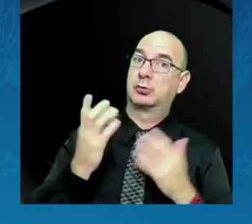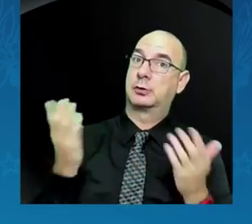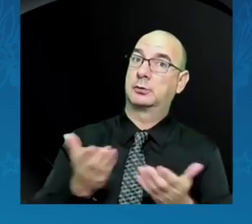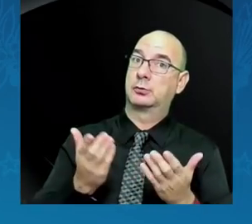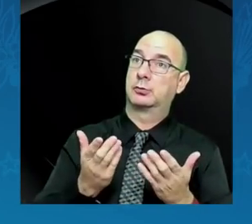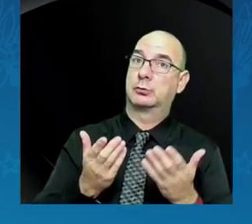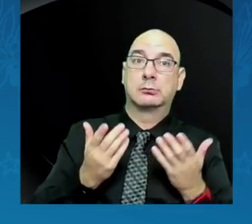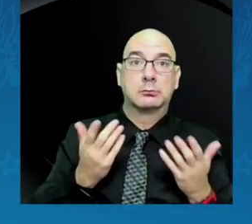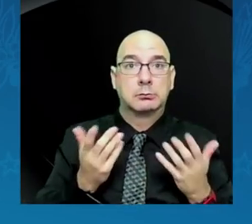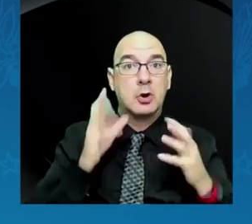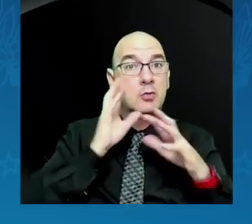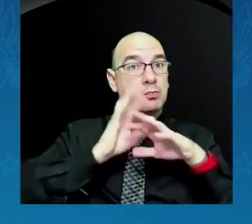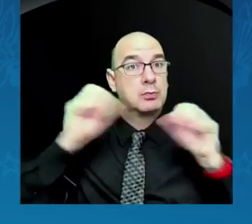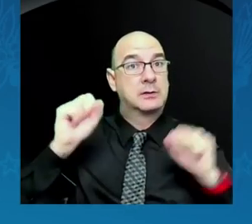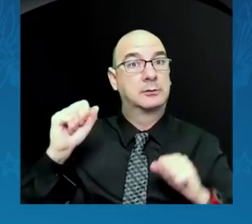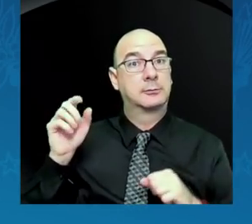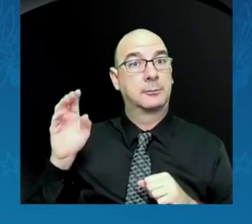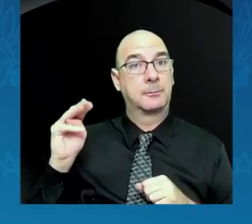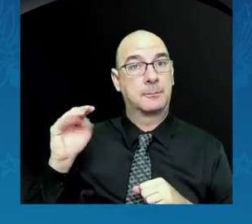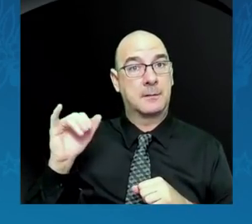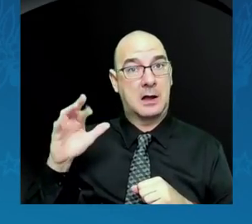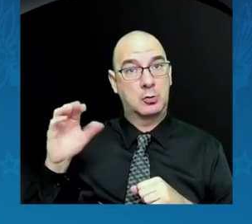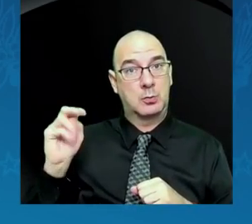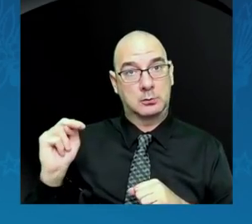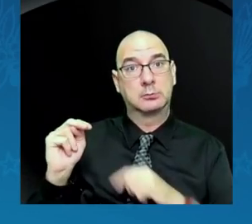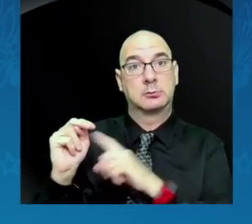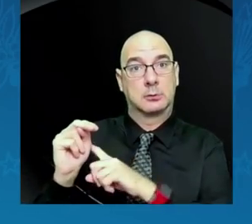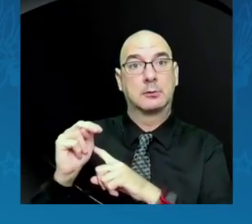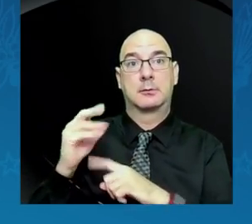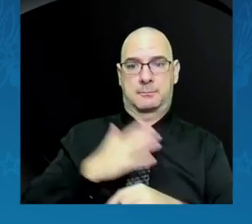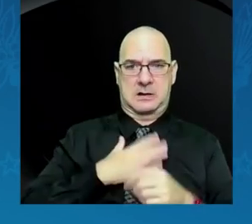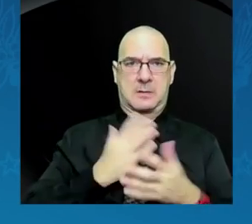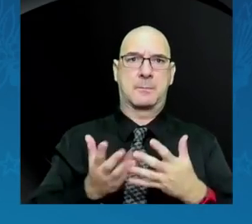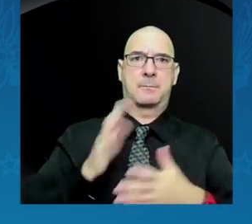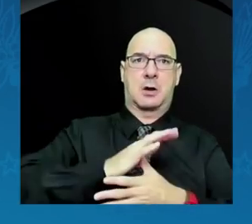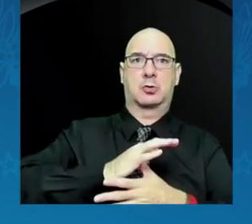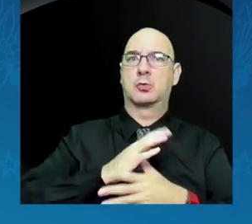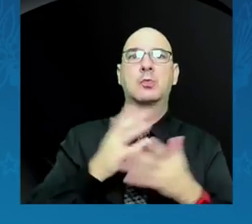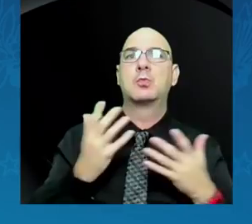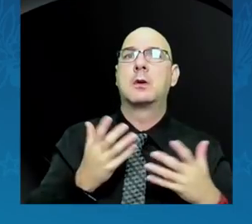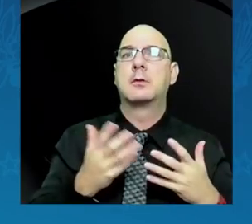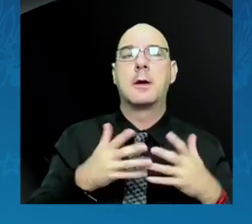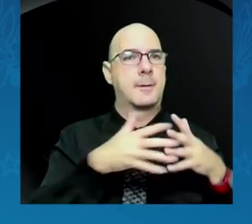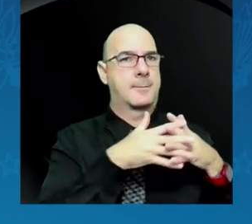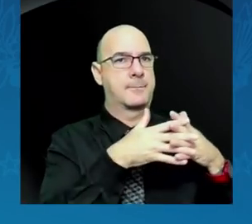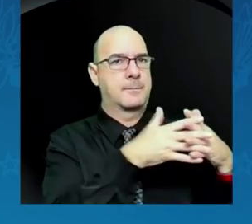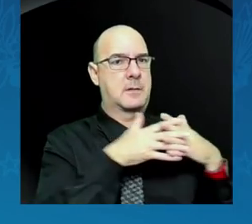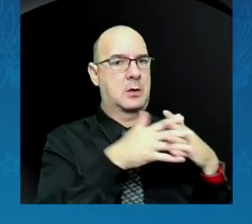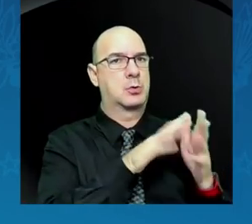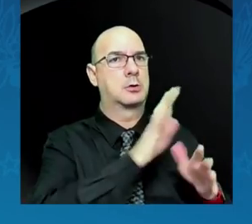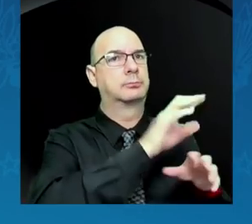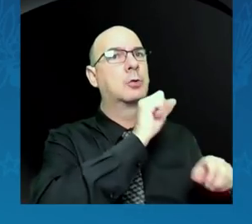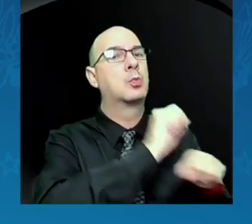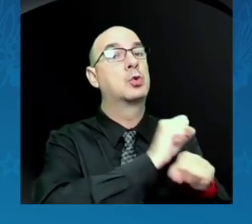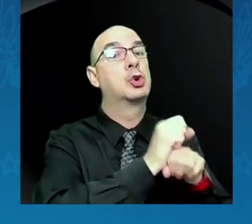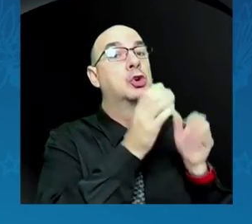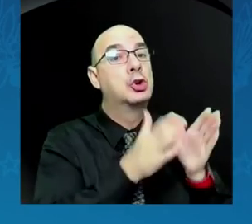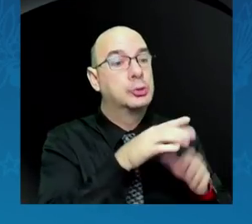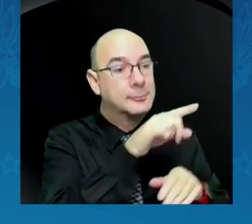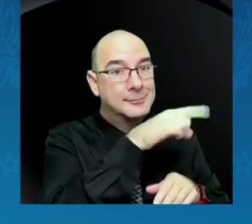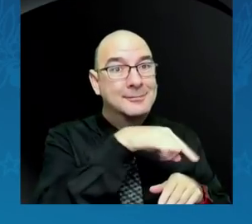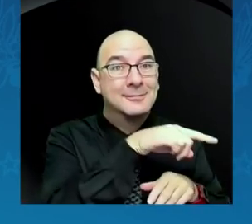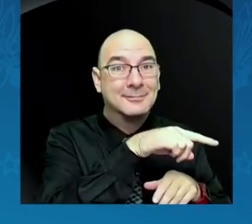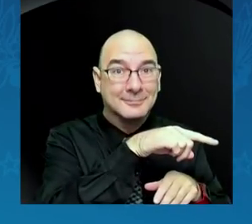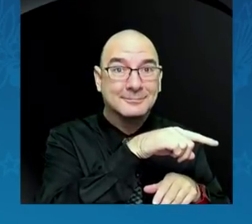and our administration, which is the American worker, I look at the conversations that we are having through that lens,